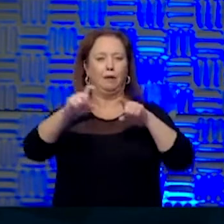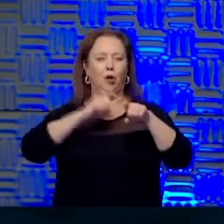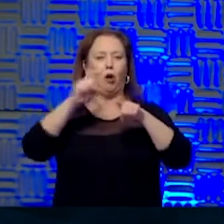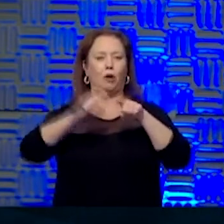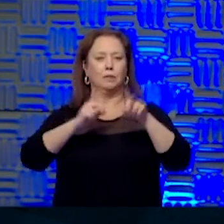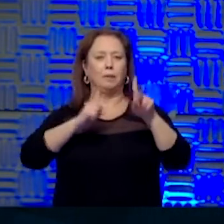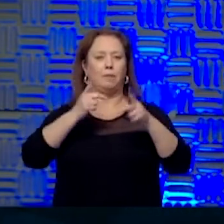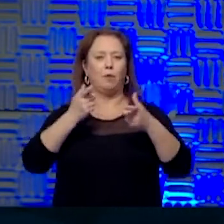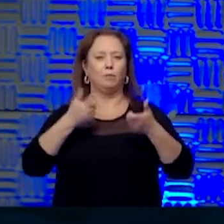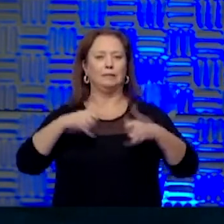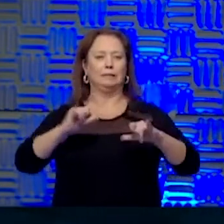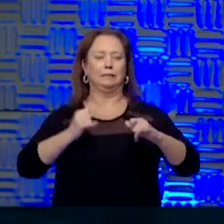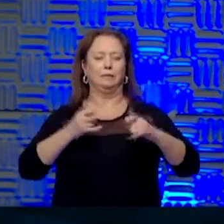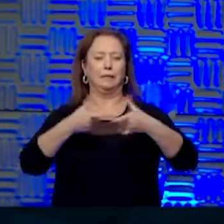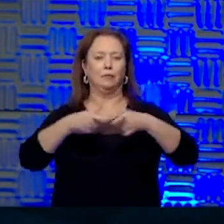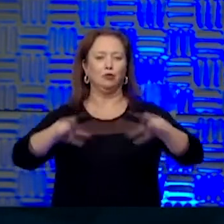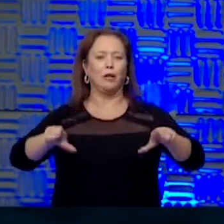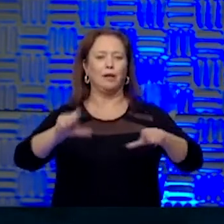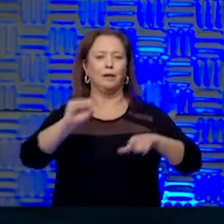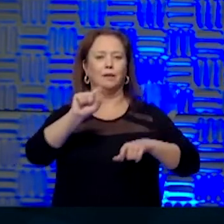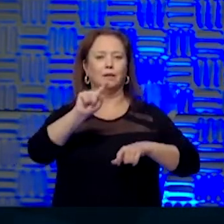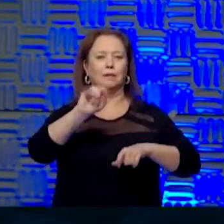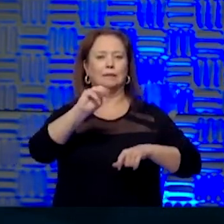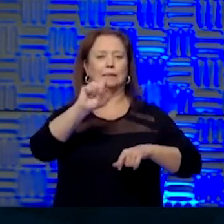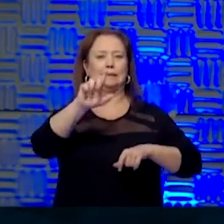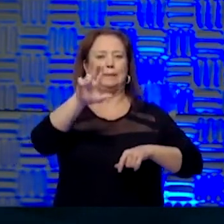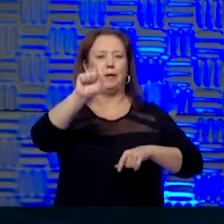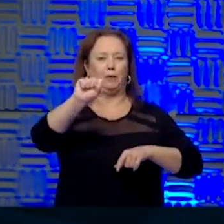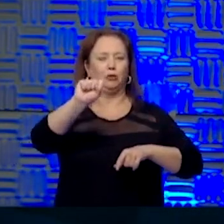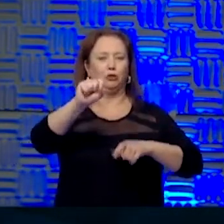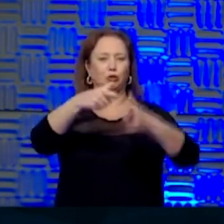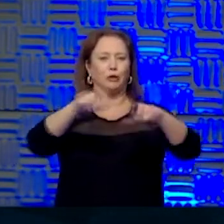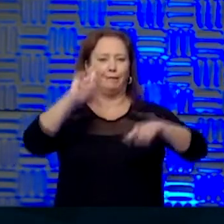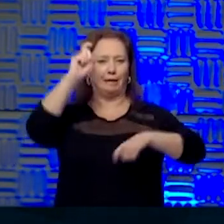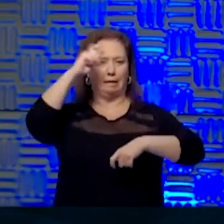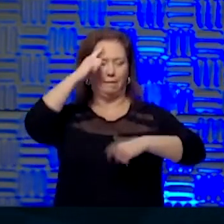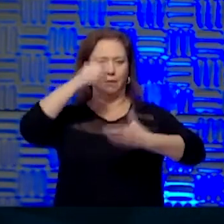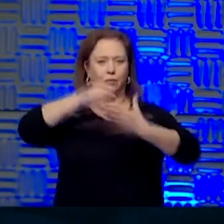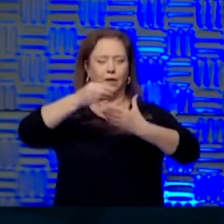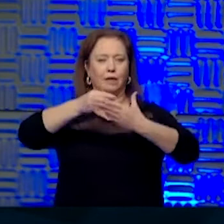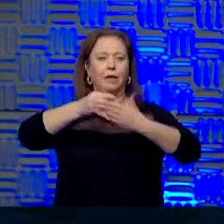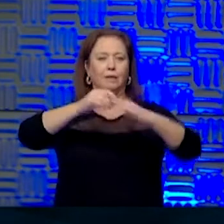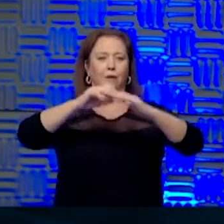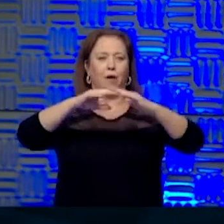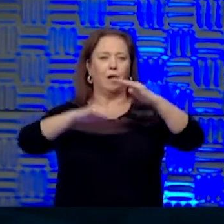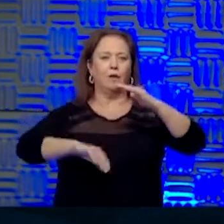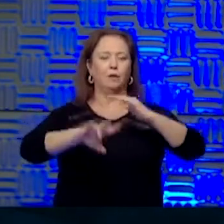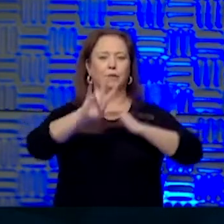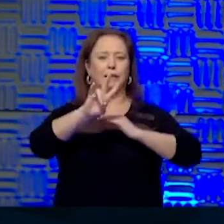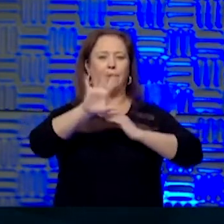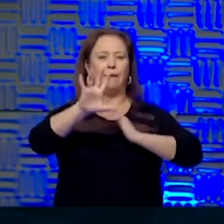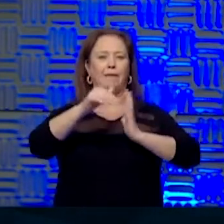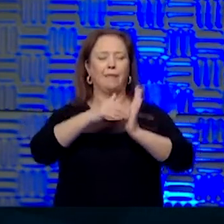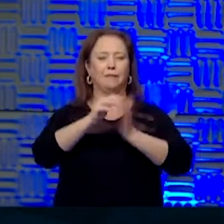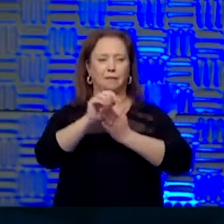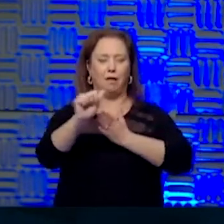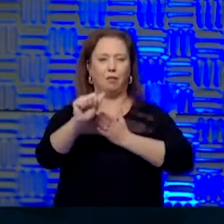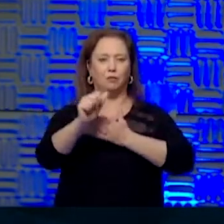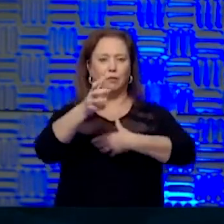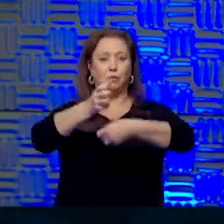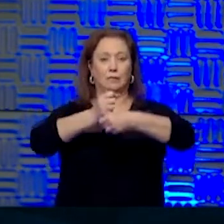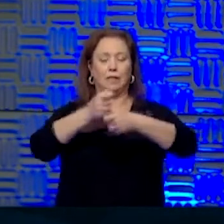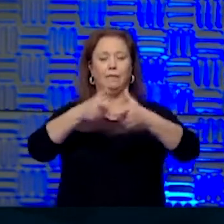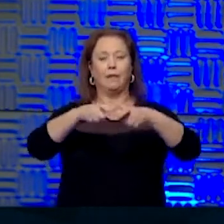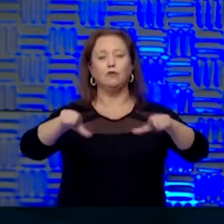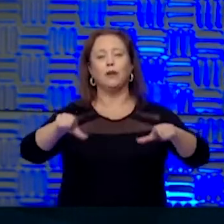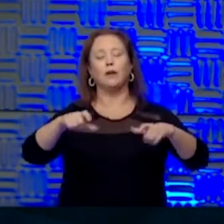their stimulus check. This is the check that every individual who has an income under the $75,000 is to receive.